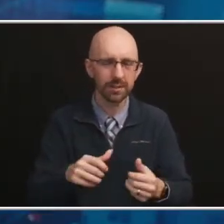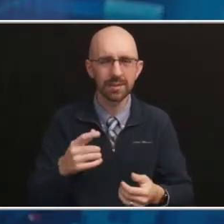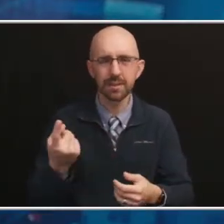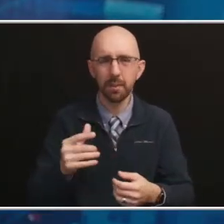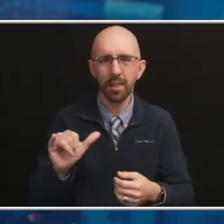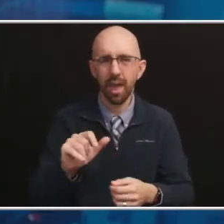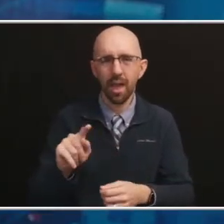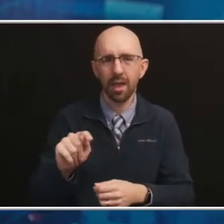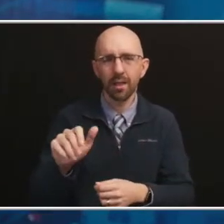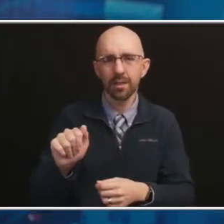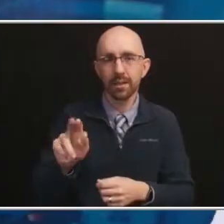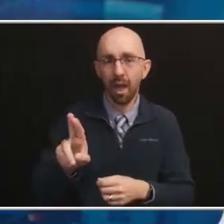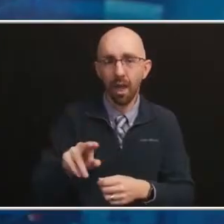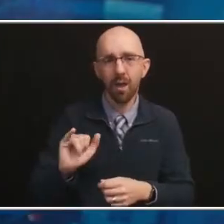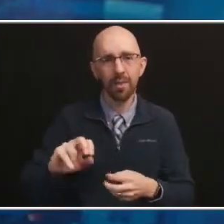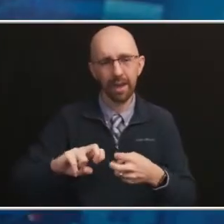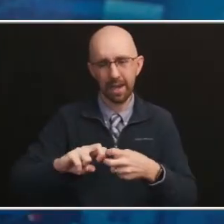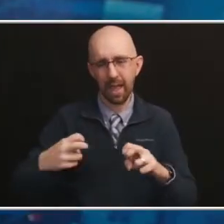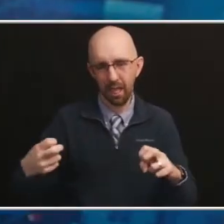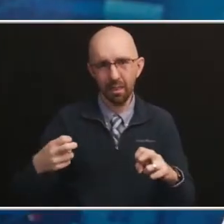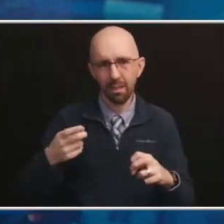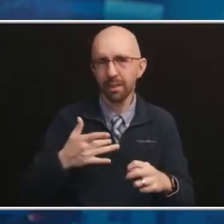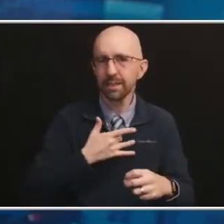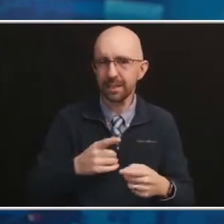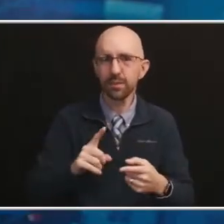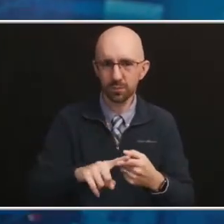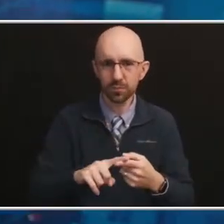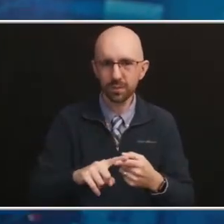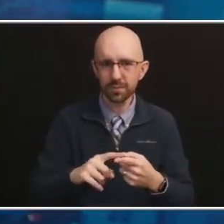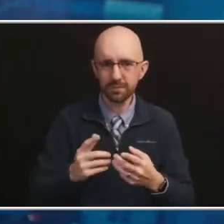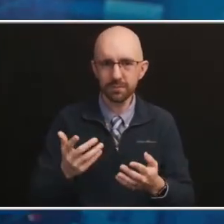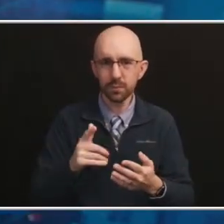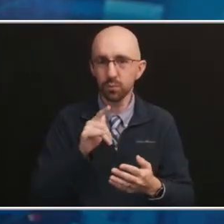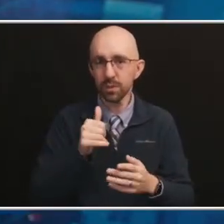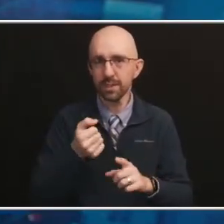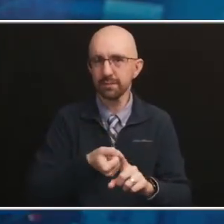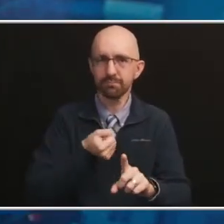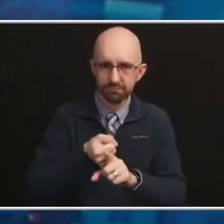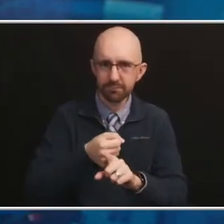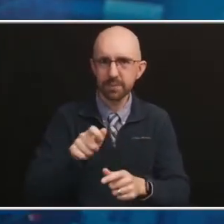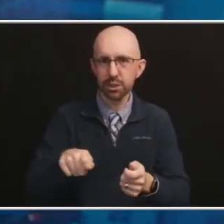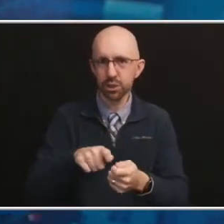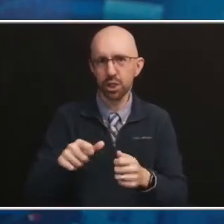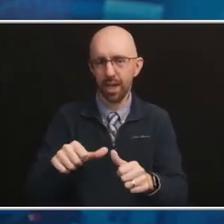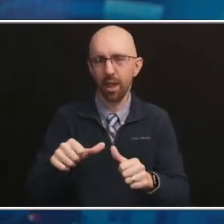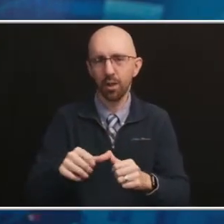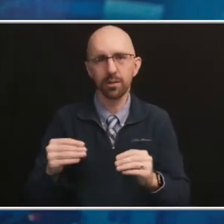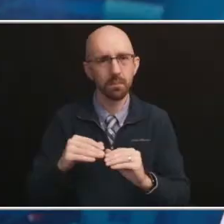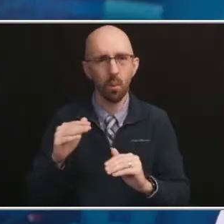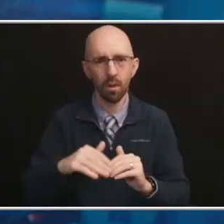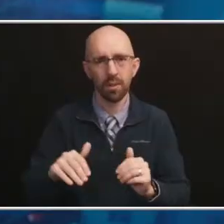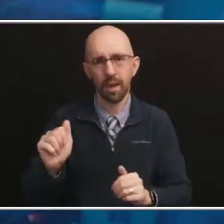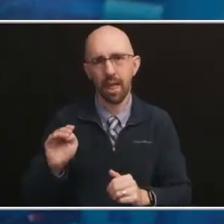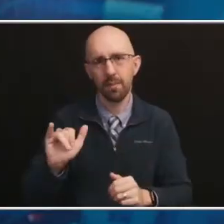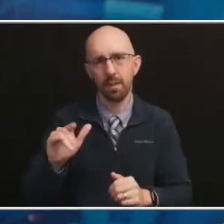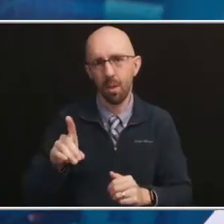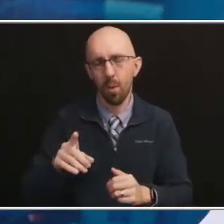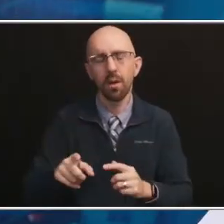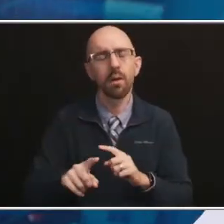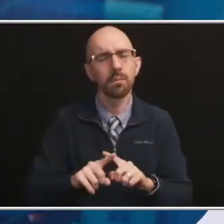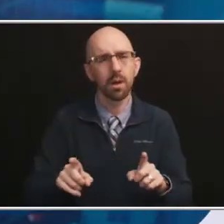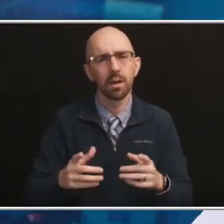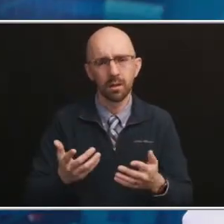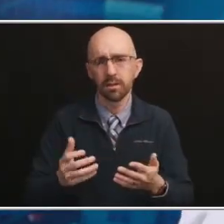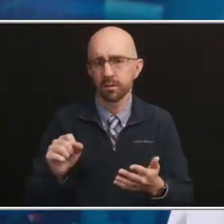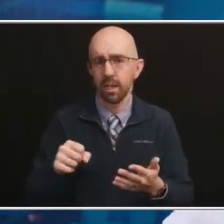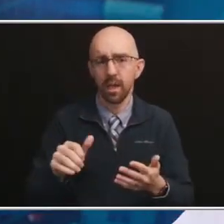the tangles, do tend to, really hit certain areas more than, say, amyloid. But yeah, amyloid,